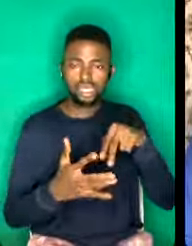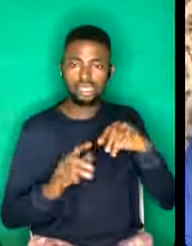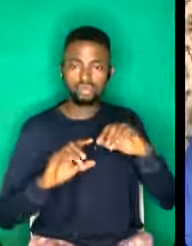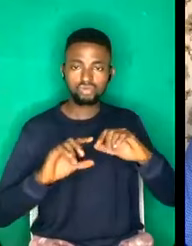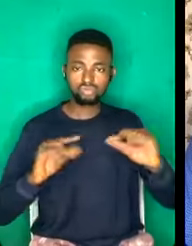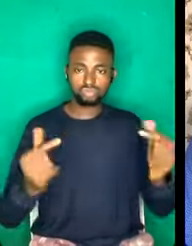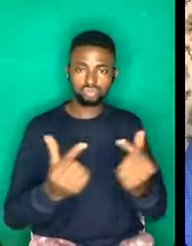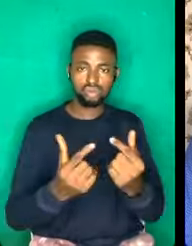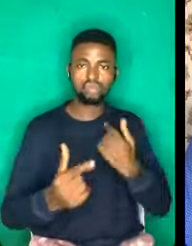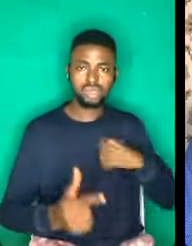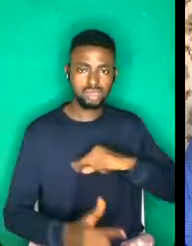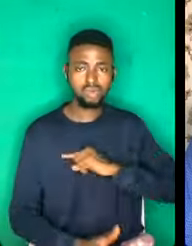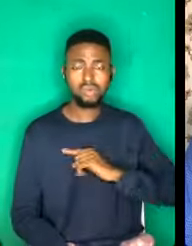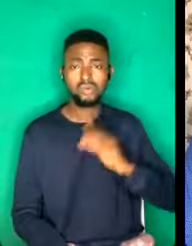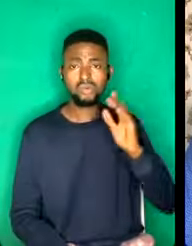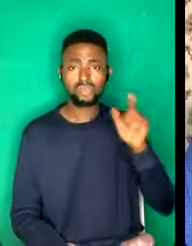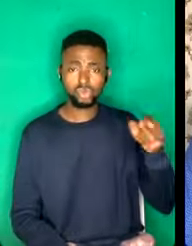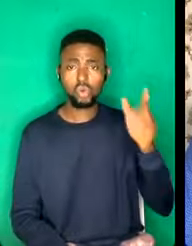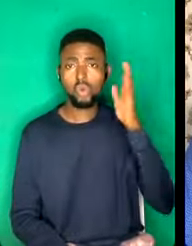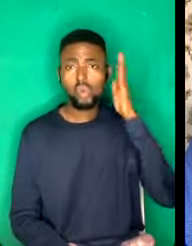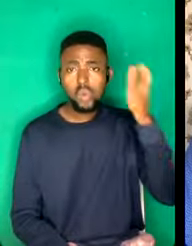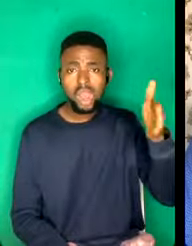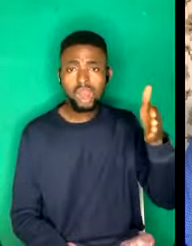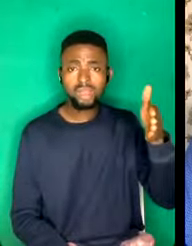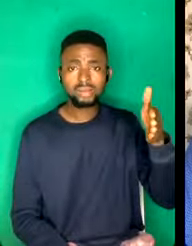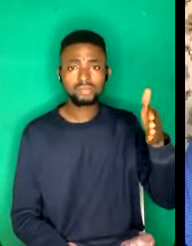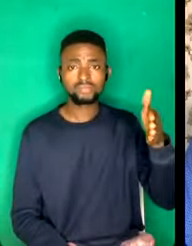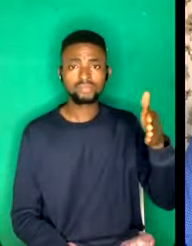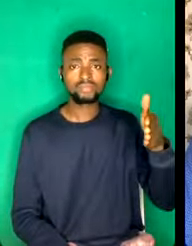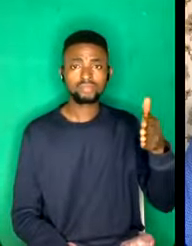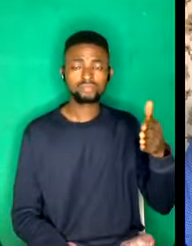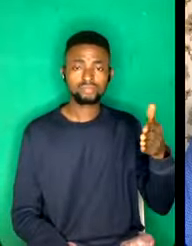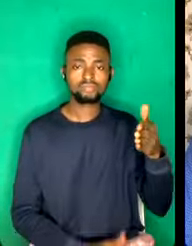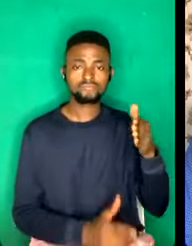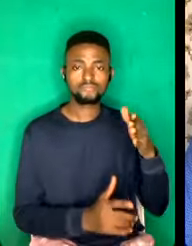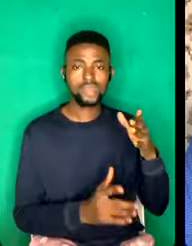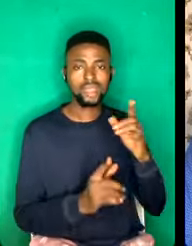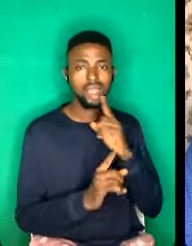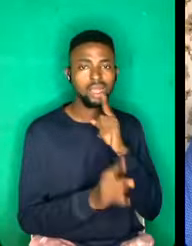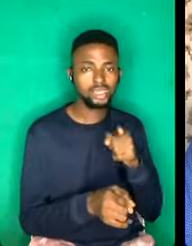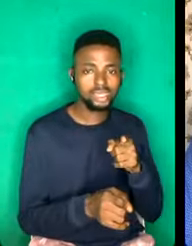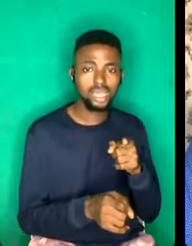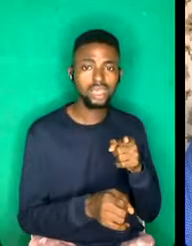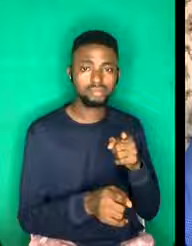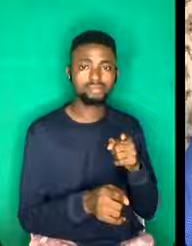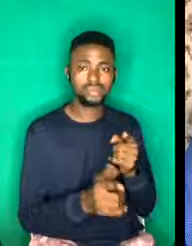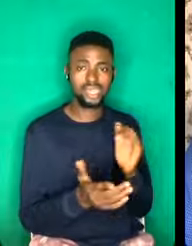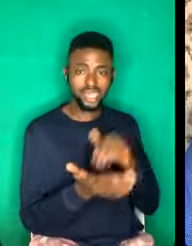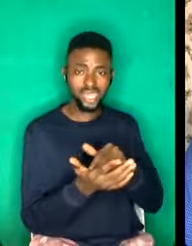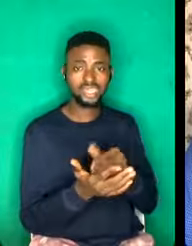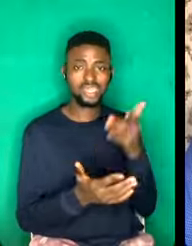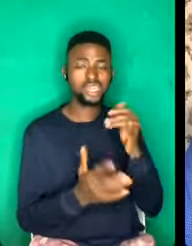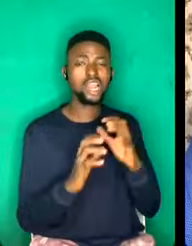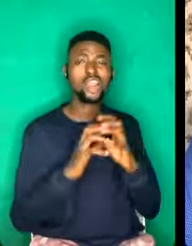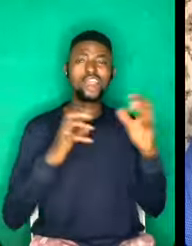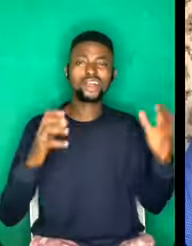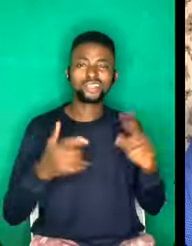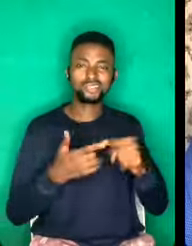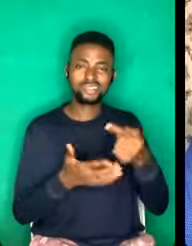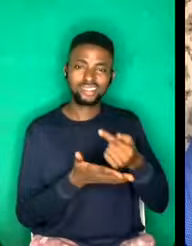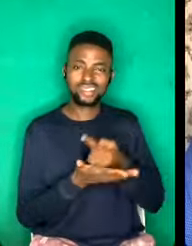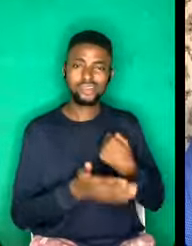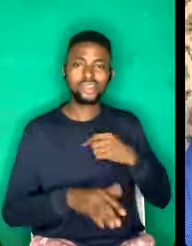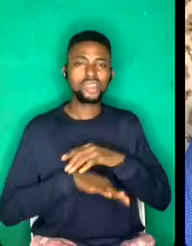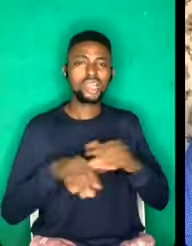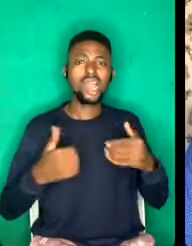definitely, I mean, you will definitely, oblige us because there is a lot for us to discuss. I must tell you, we do not have much time. So I hope